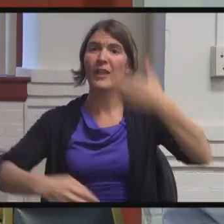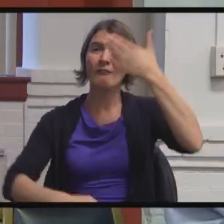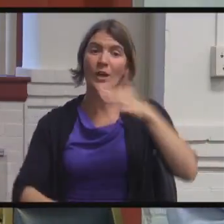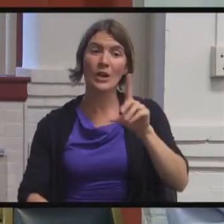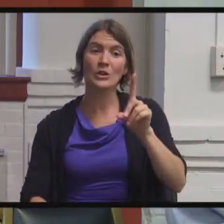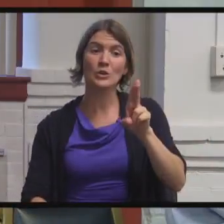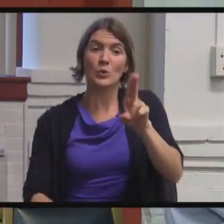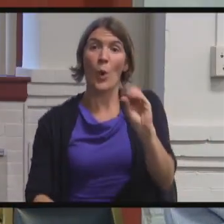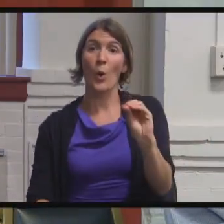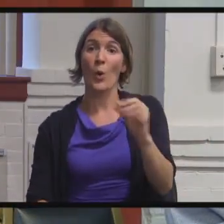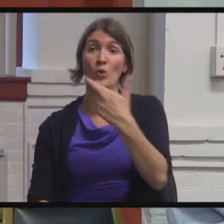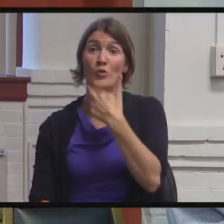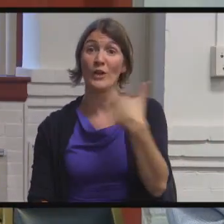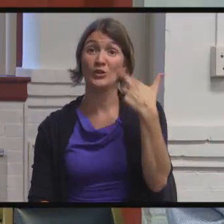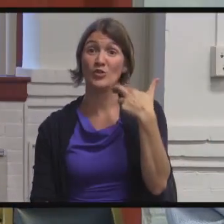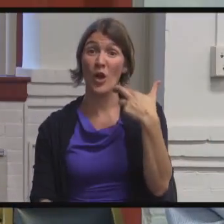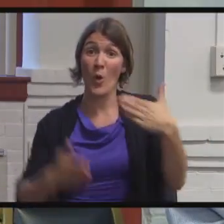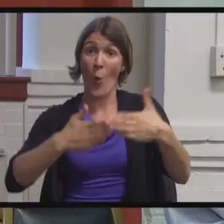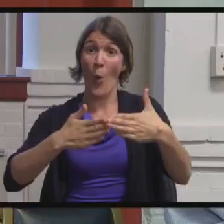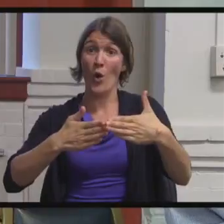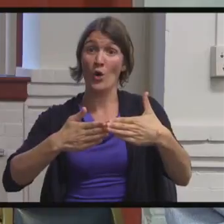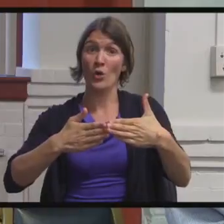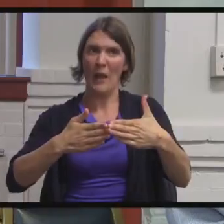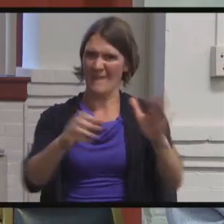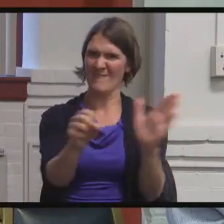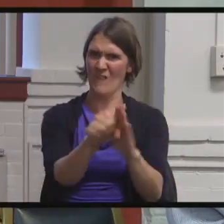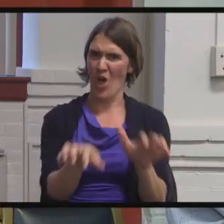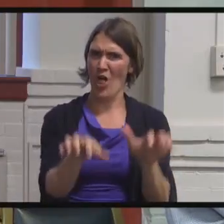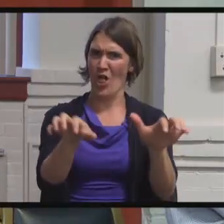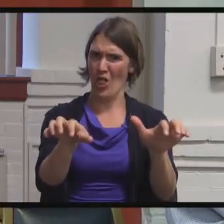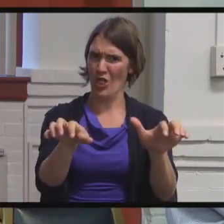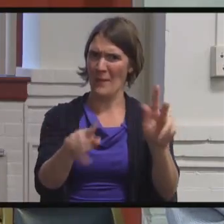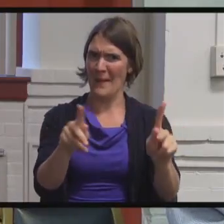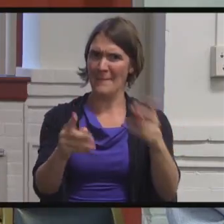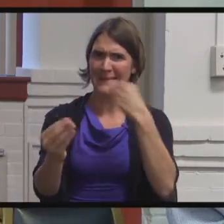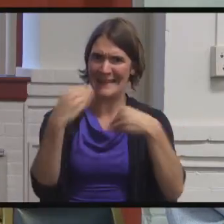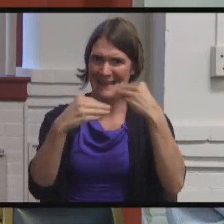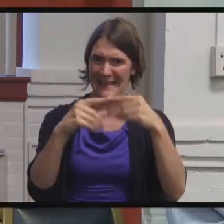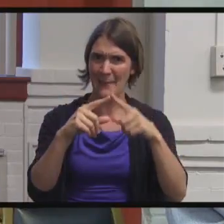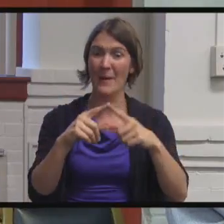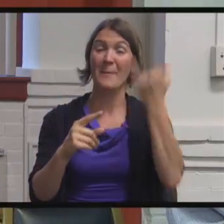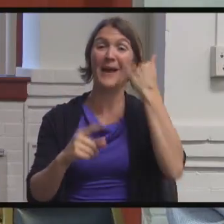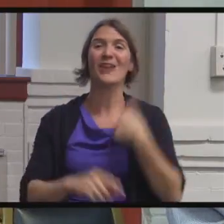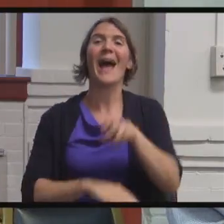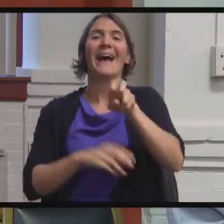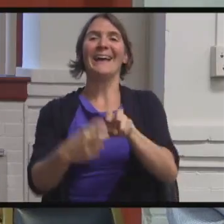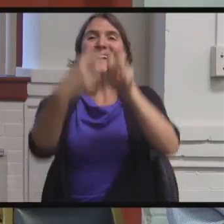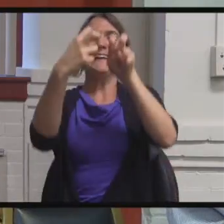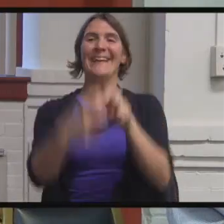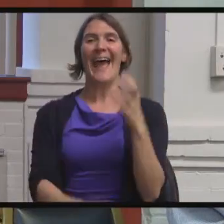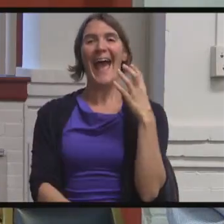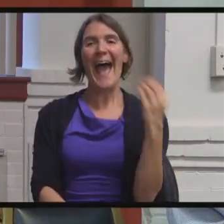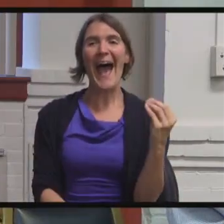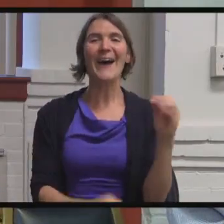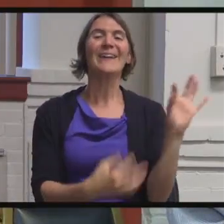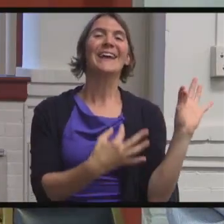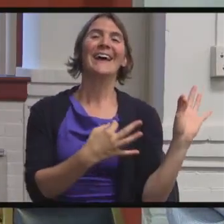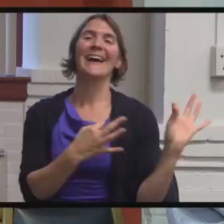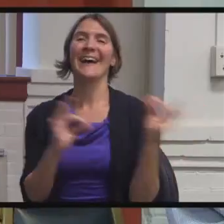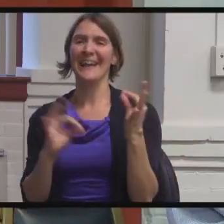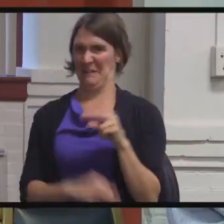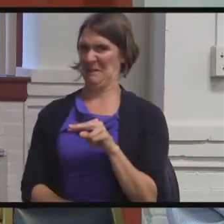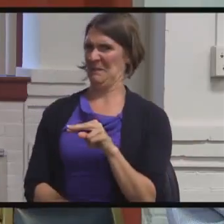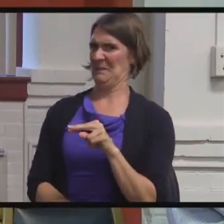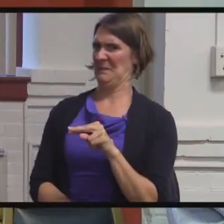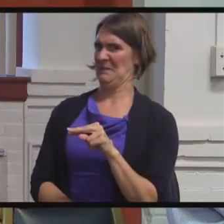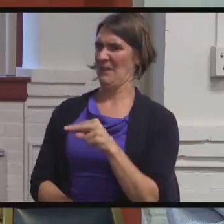Duo restaurant. The restaurant was full of people. I would ask you to imagine yourself taking someone out for a special dinner